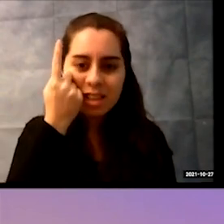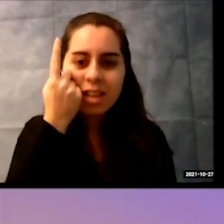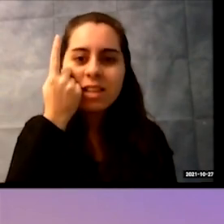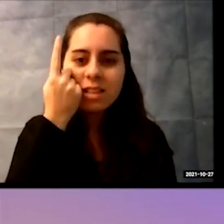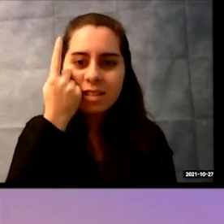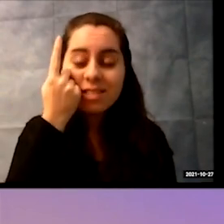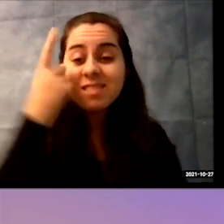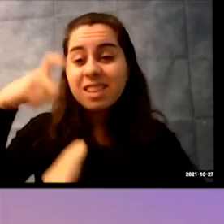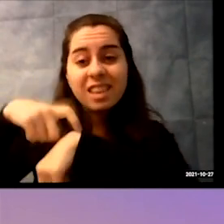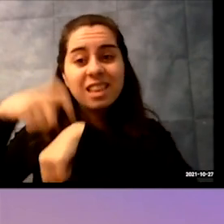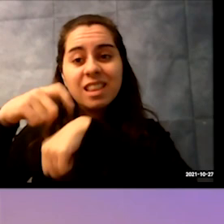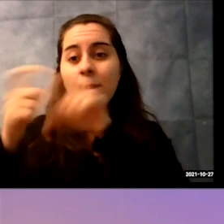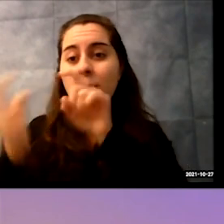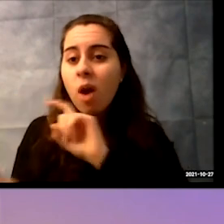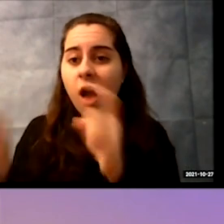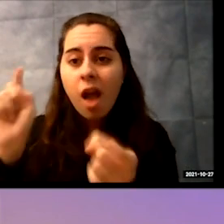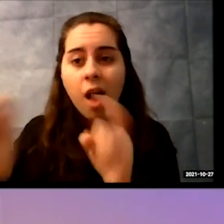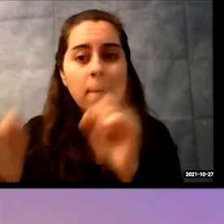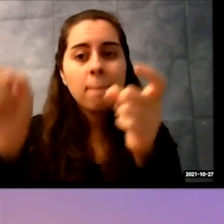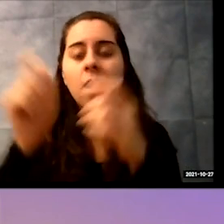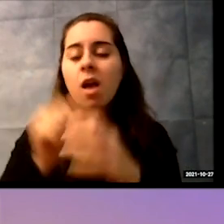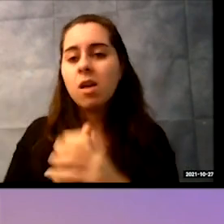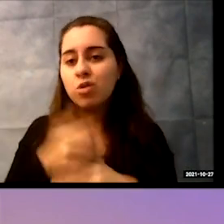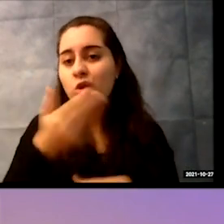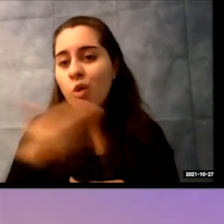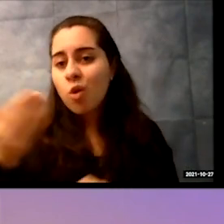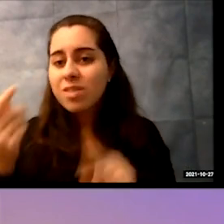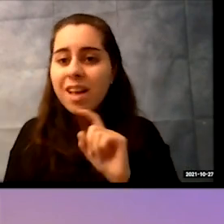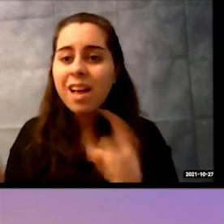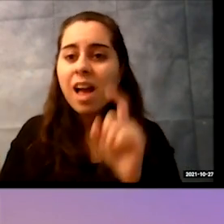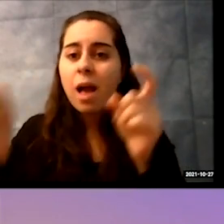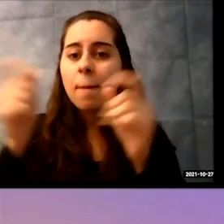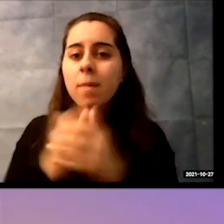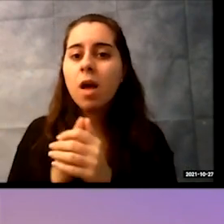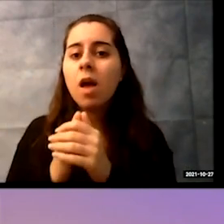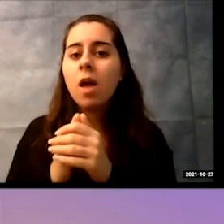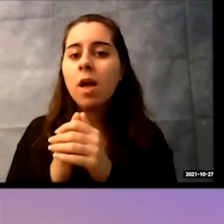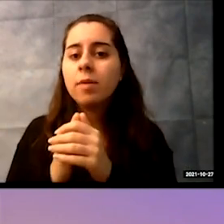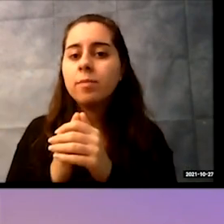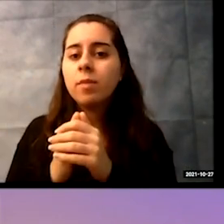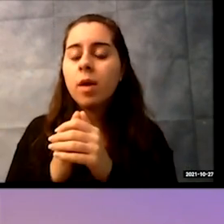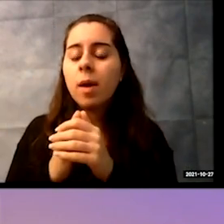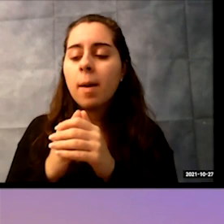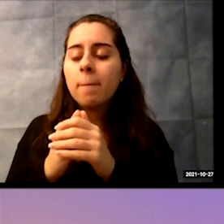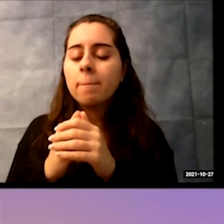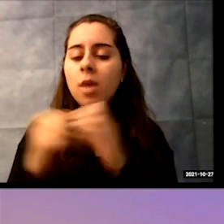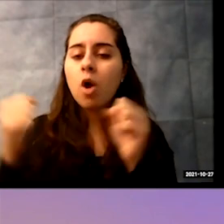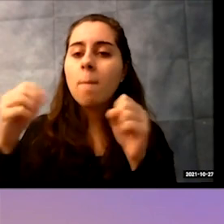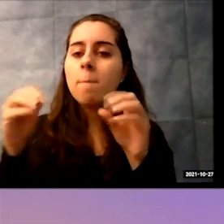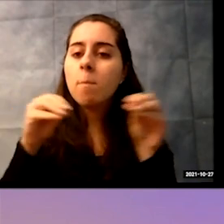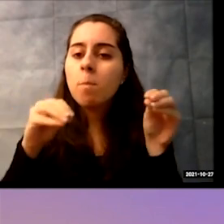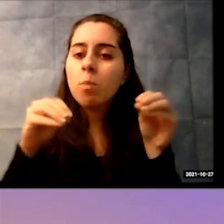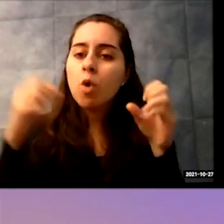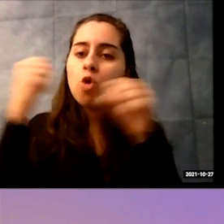times change, conditions change, and progressive and radical movements have to adapt and develop